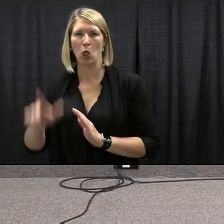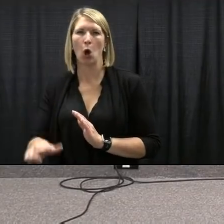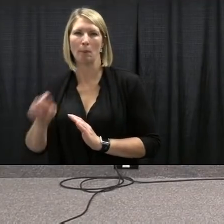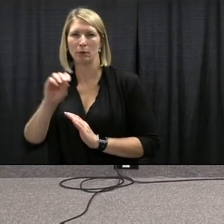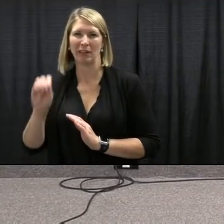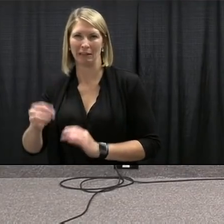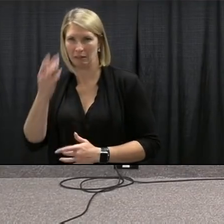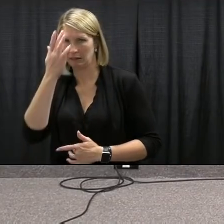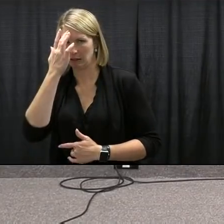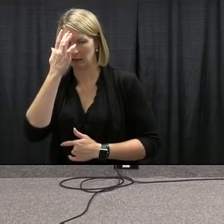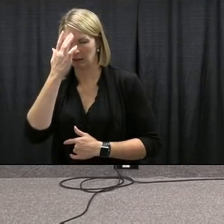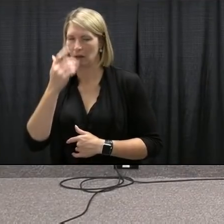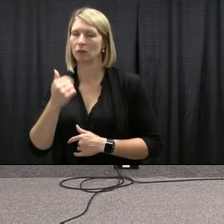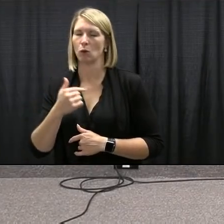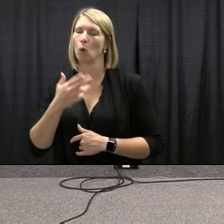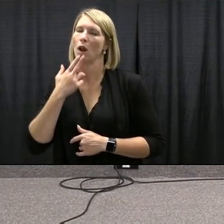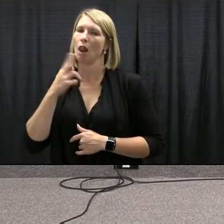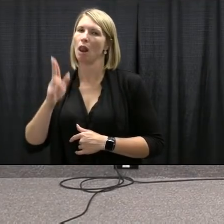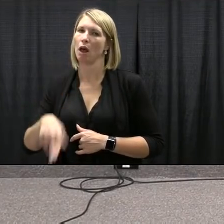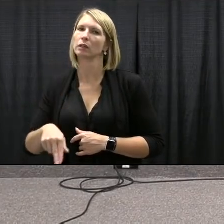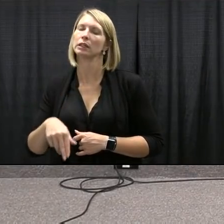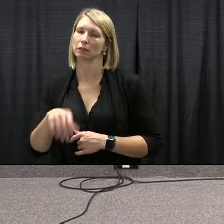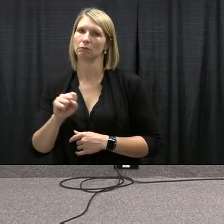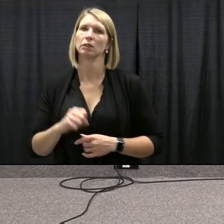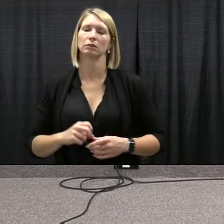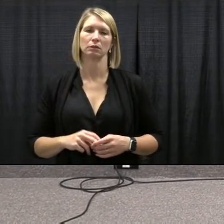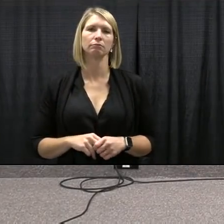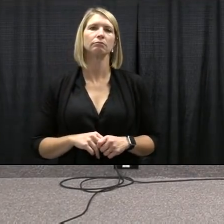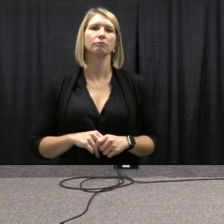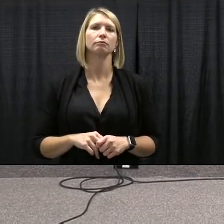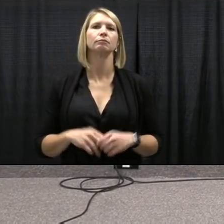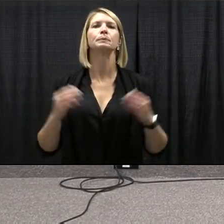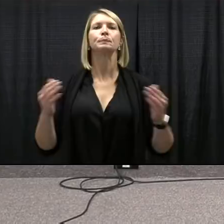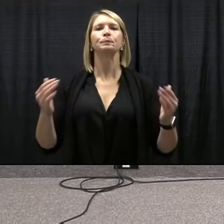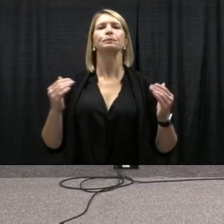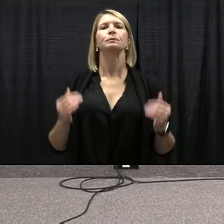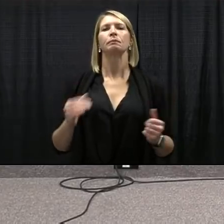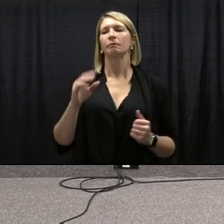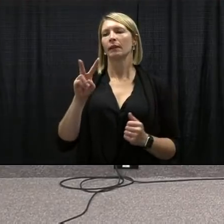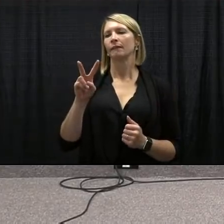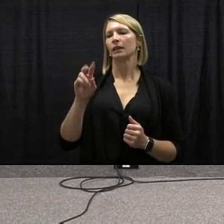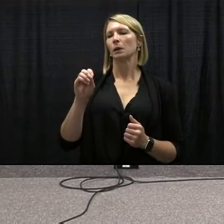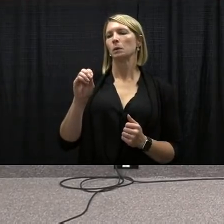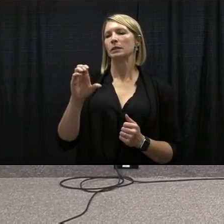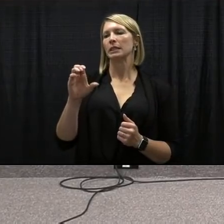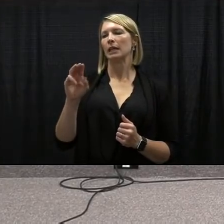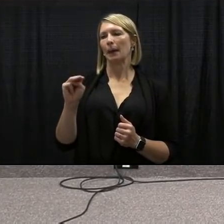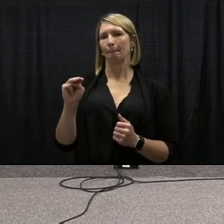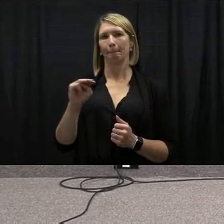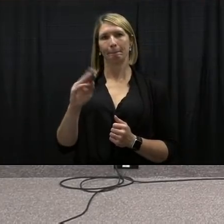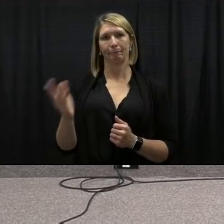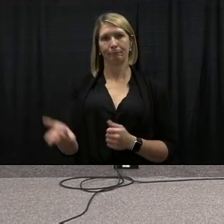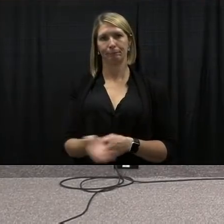Okay, thank you. Our next questions are from Richard Duggan with VOCM. Please go ahead.